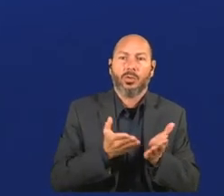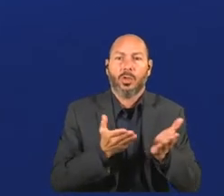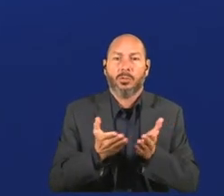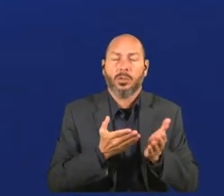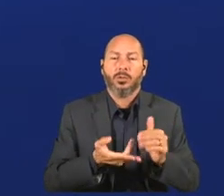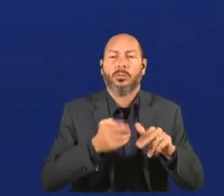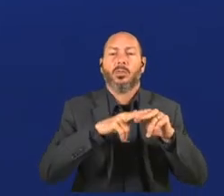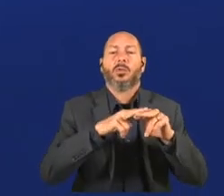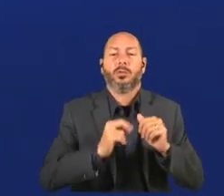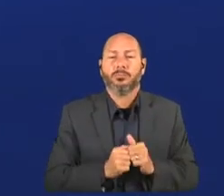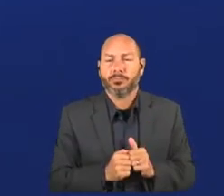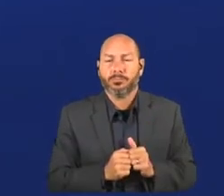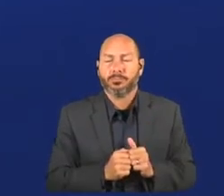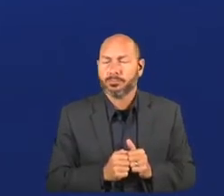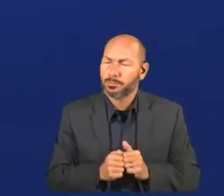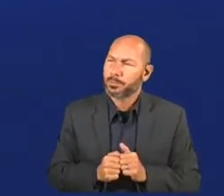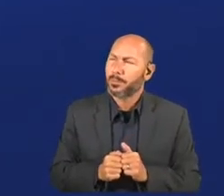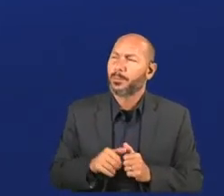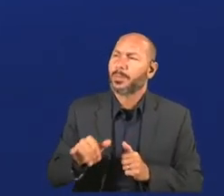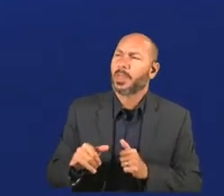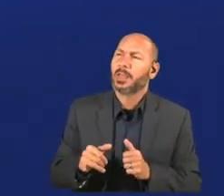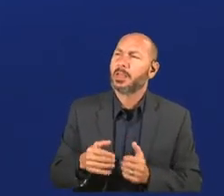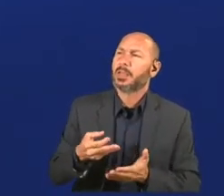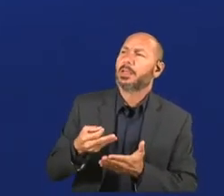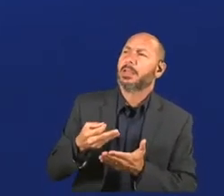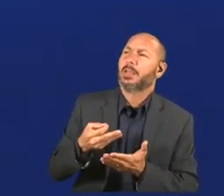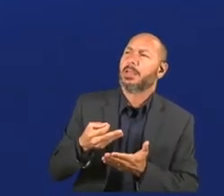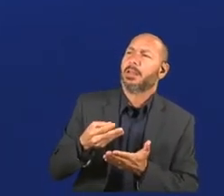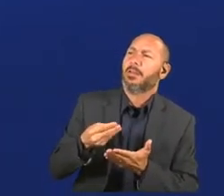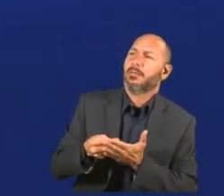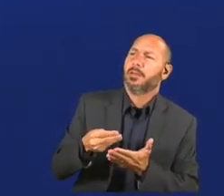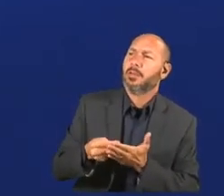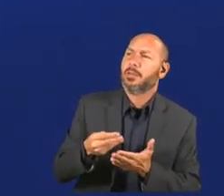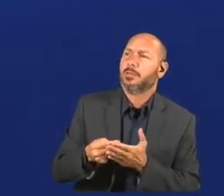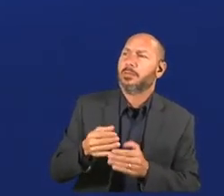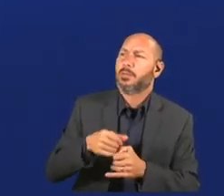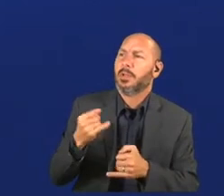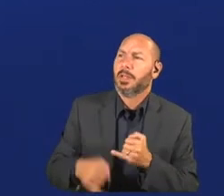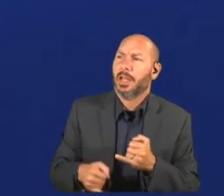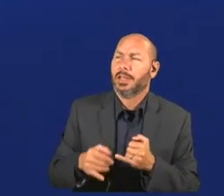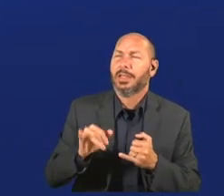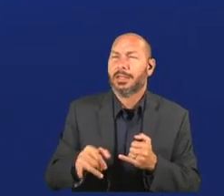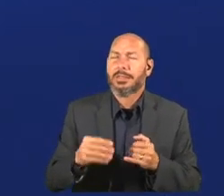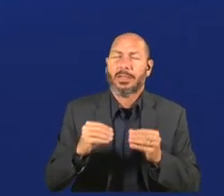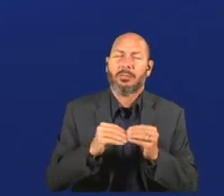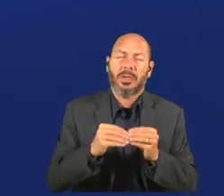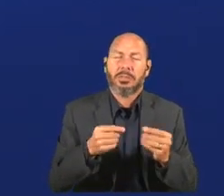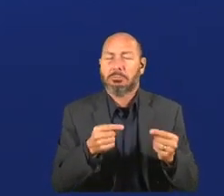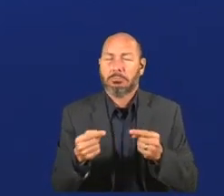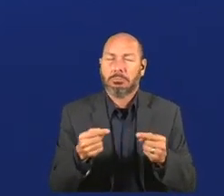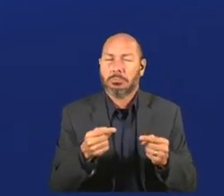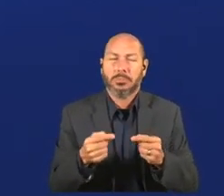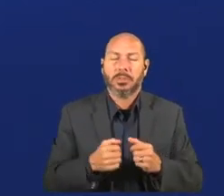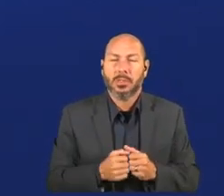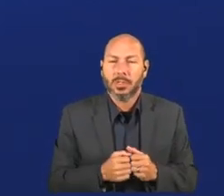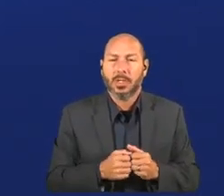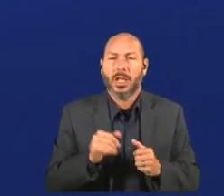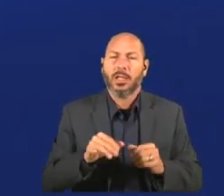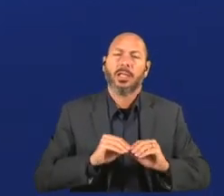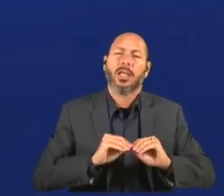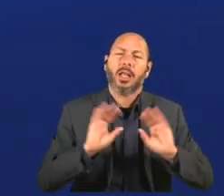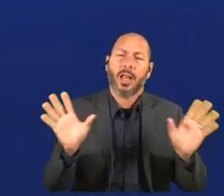So we say funding for last because it tends to be the most controversial subject. And it is clear, and